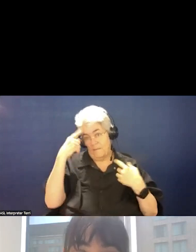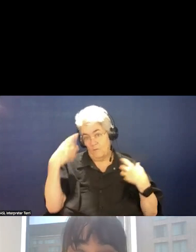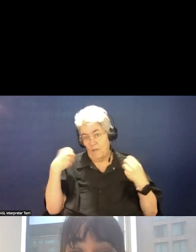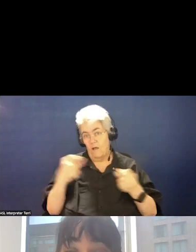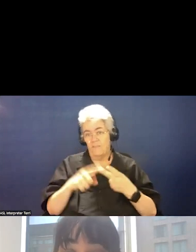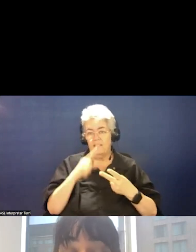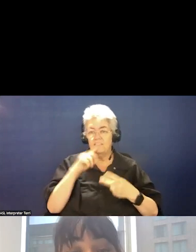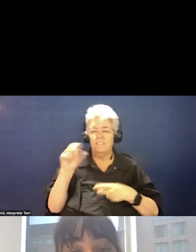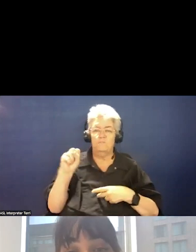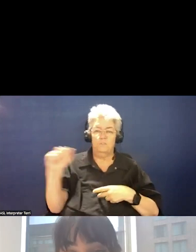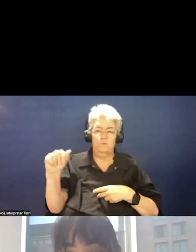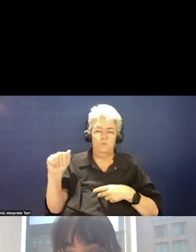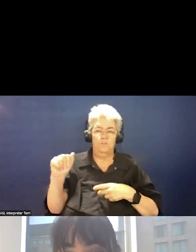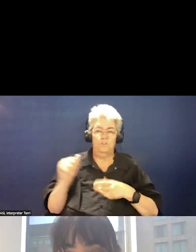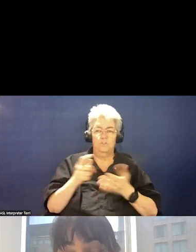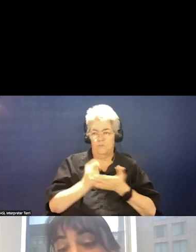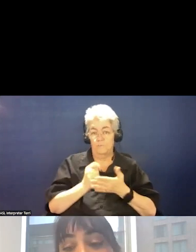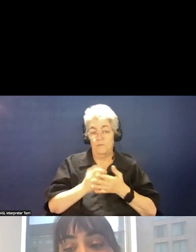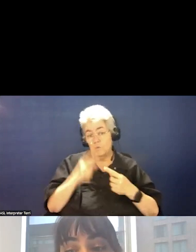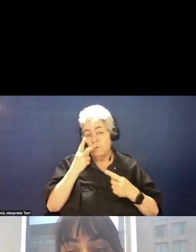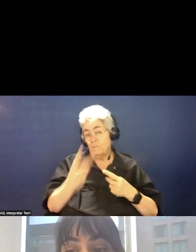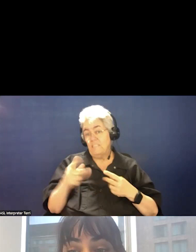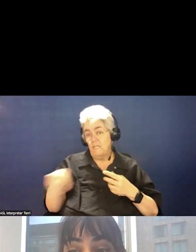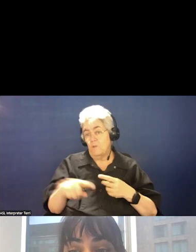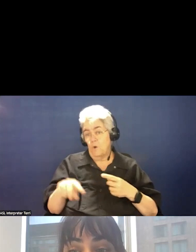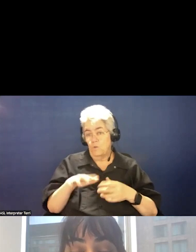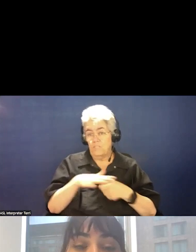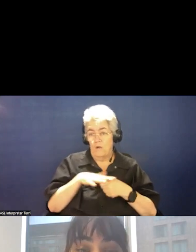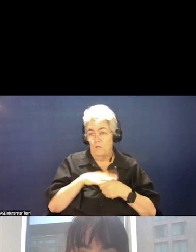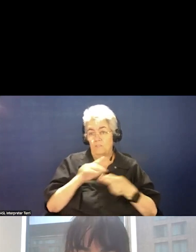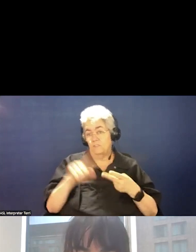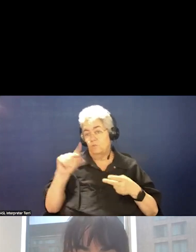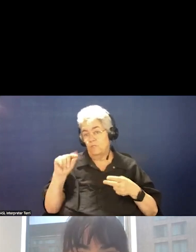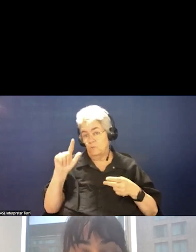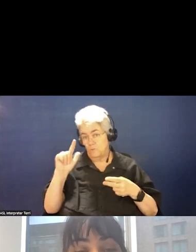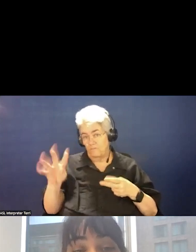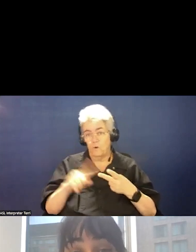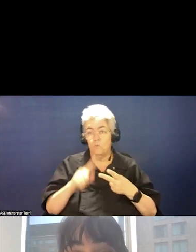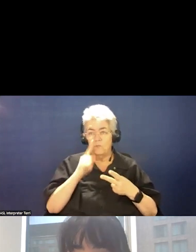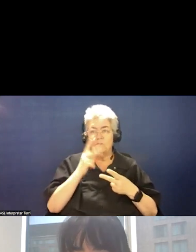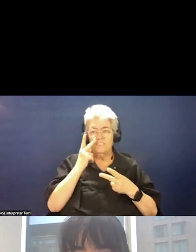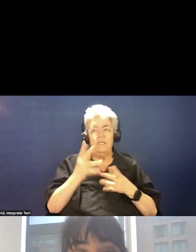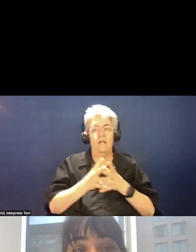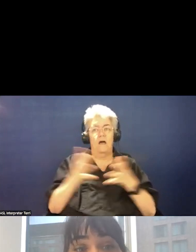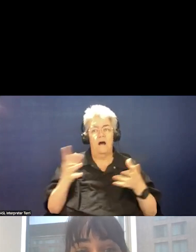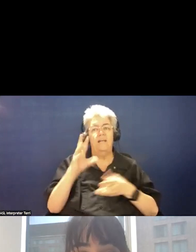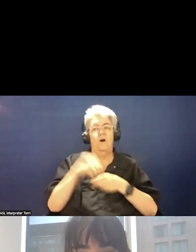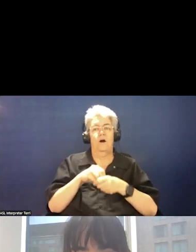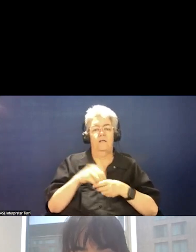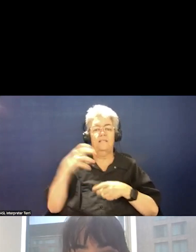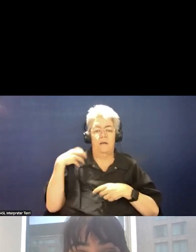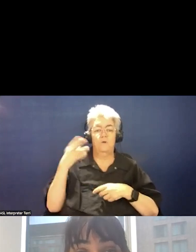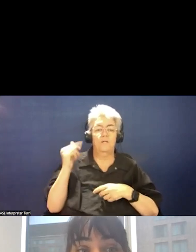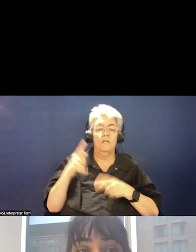all areas that we'll see going into 2024 that will get a lot of attention on the Hill, and we're looking forward to hopefully making